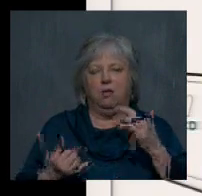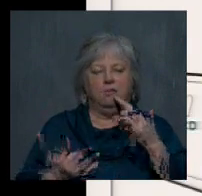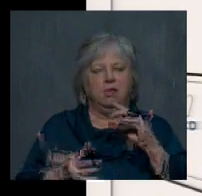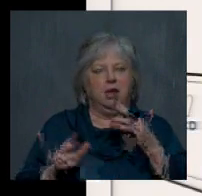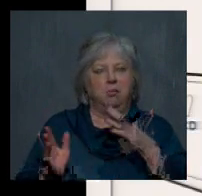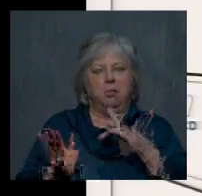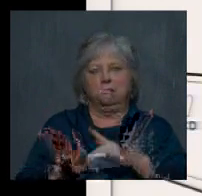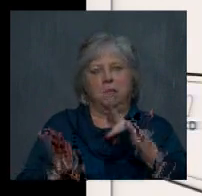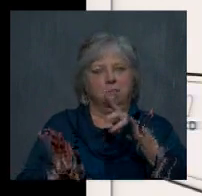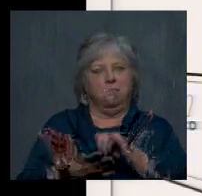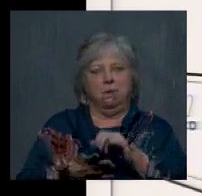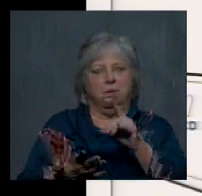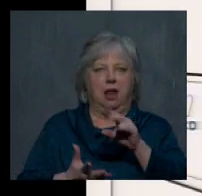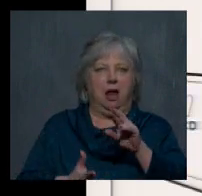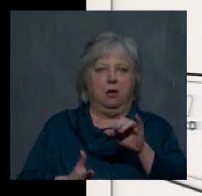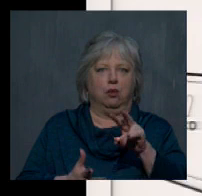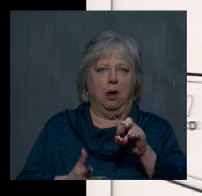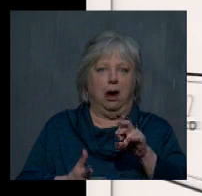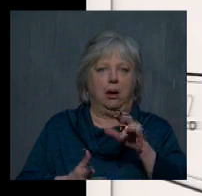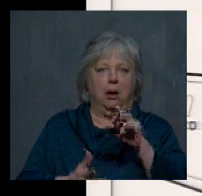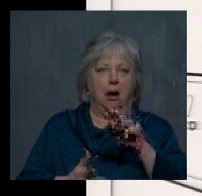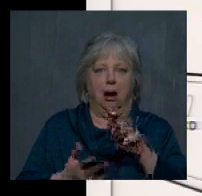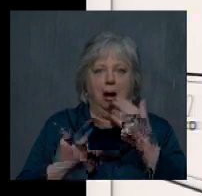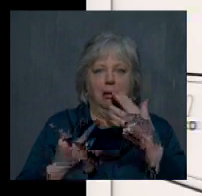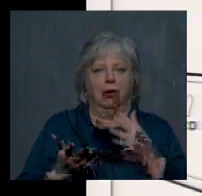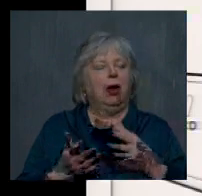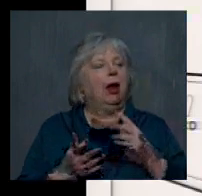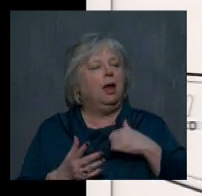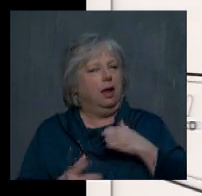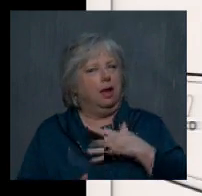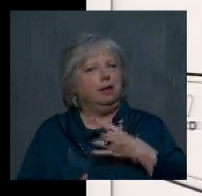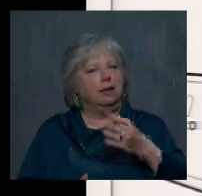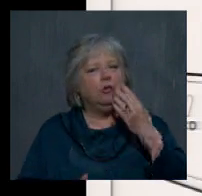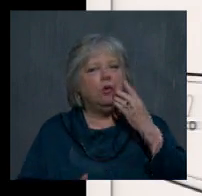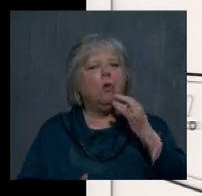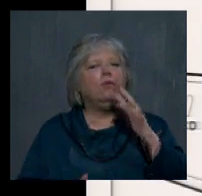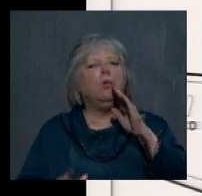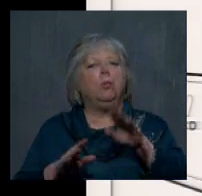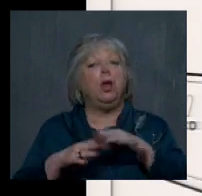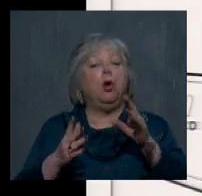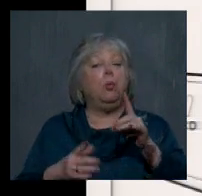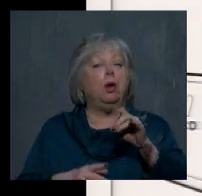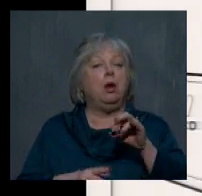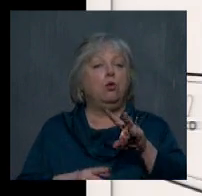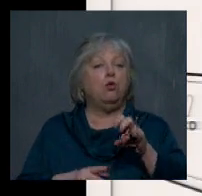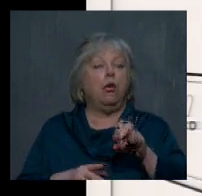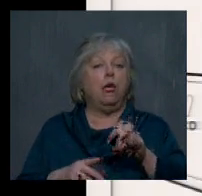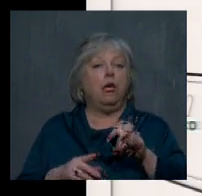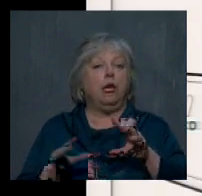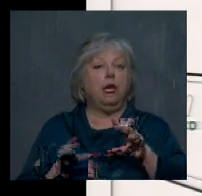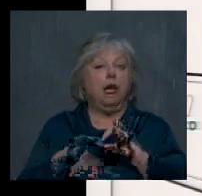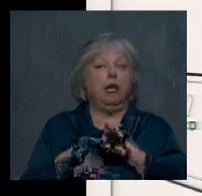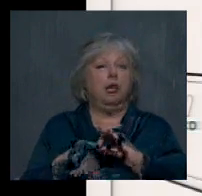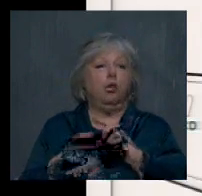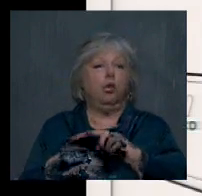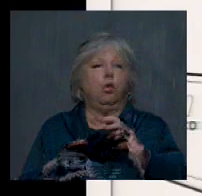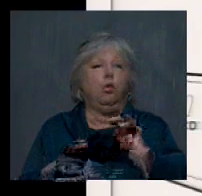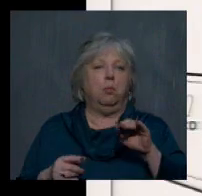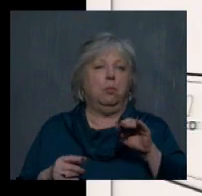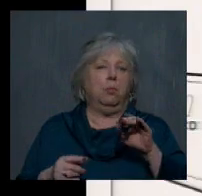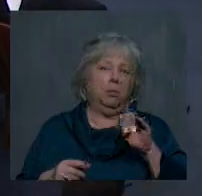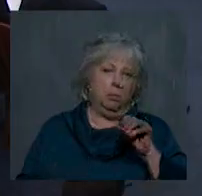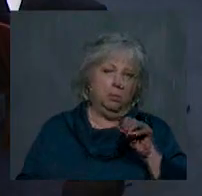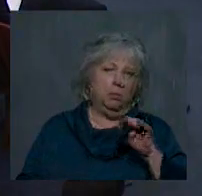that existed. okay. I'd like to know if it's going to be open Pike right there. Okay. Thank